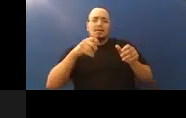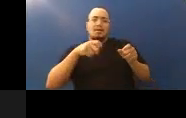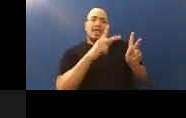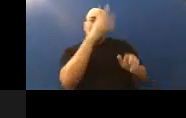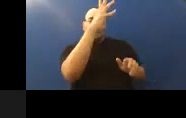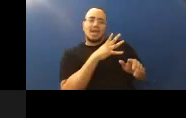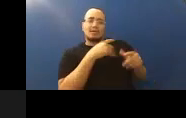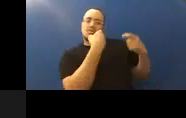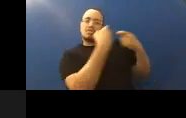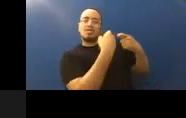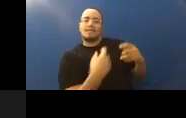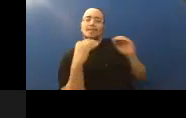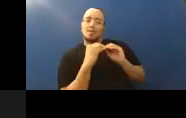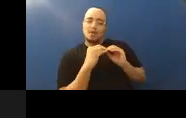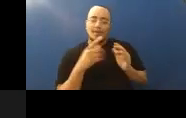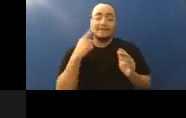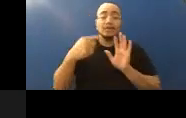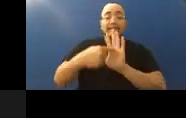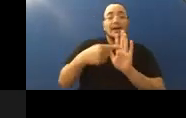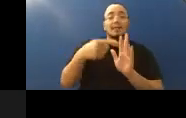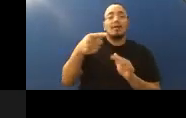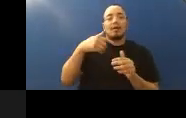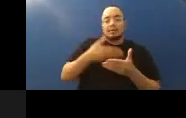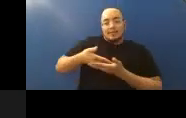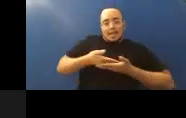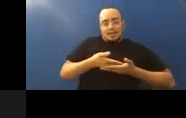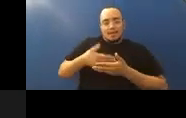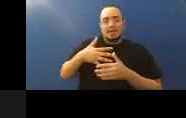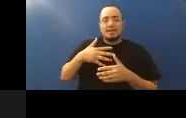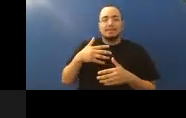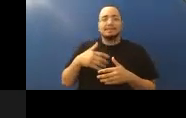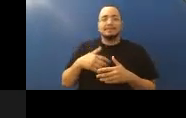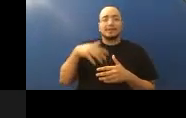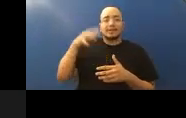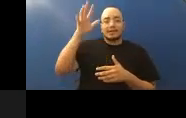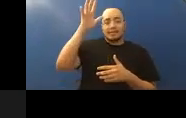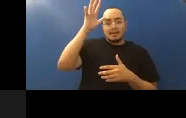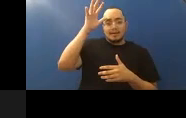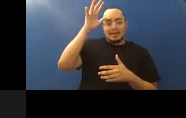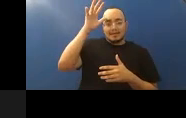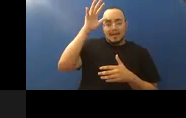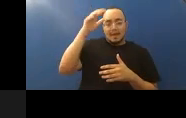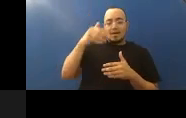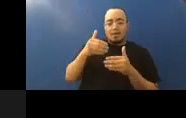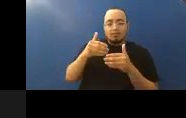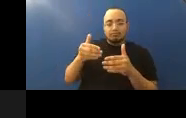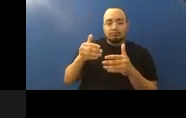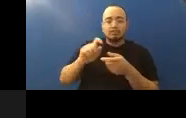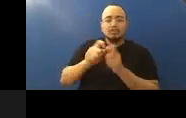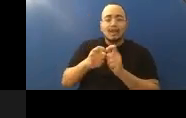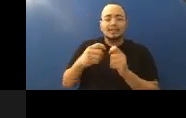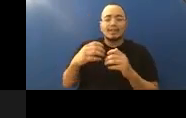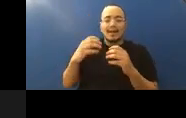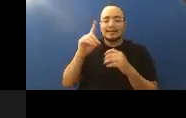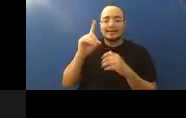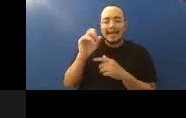my dad wanting to change my diaper, like, when I was a baby. And then my auntie's coming in the room and trying to push him out. Like, that's not your job. You're not supposed to do that.